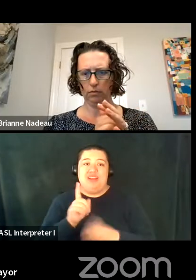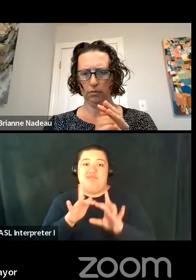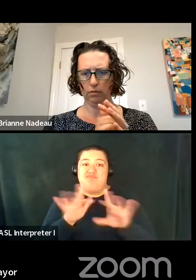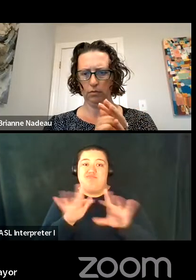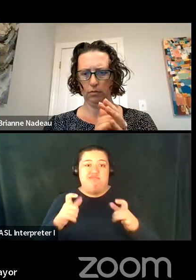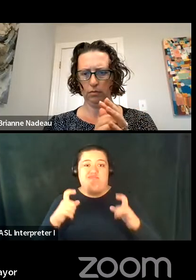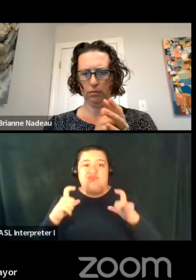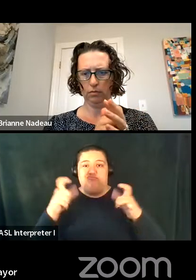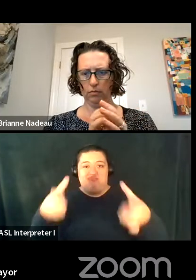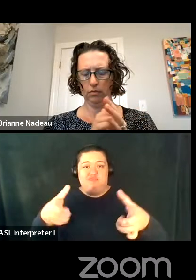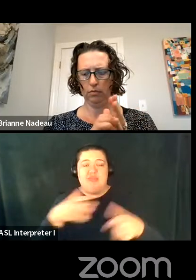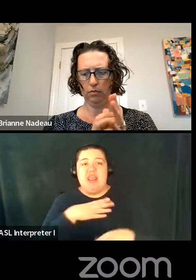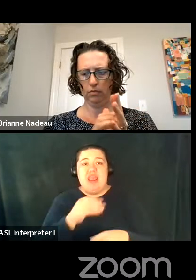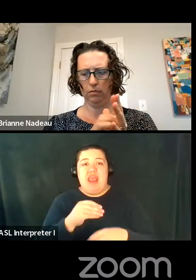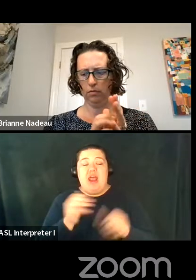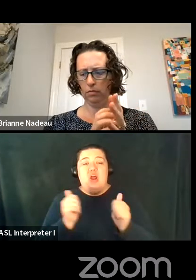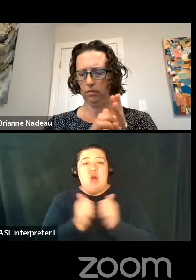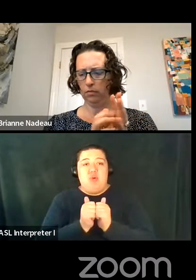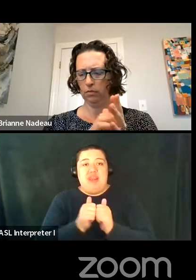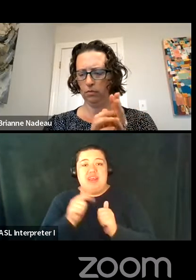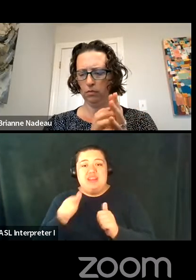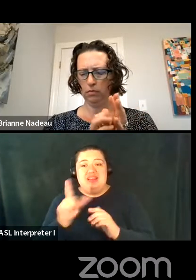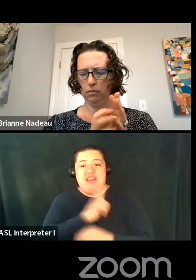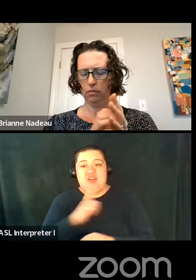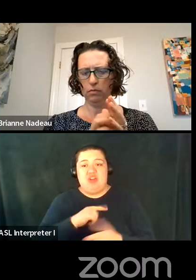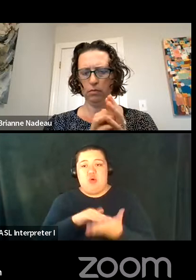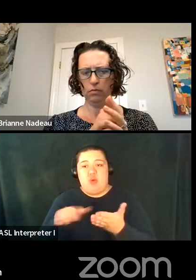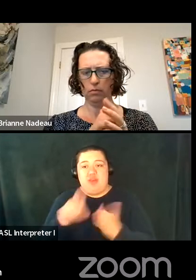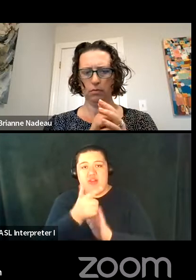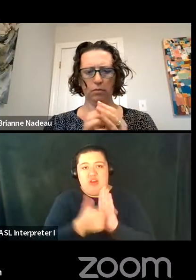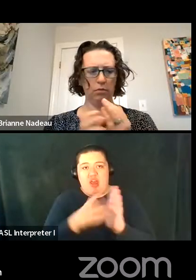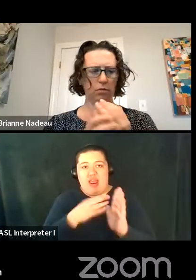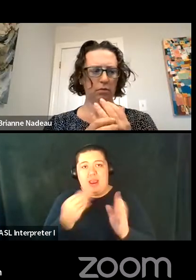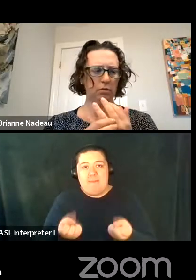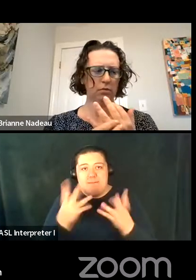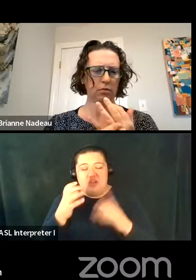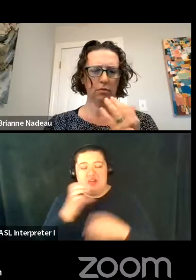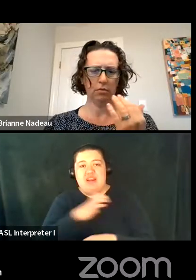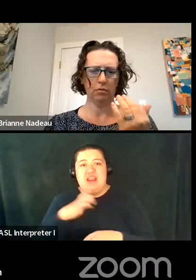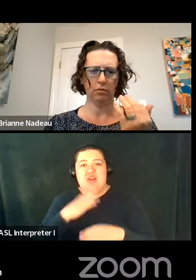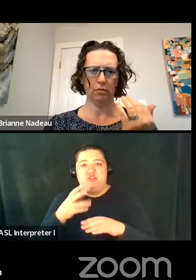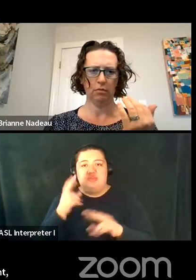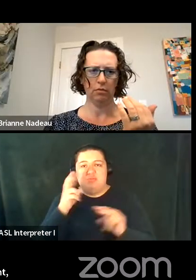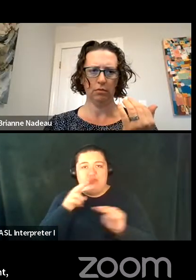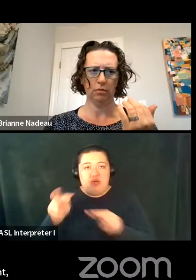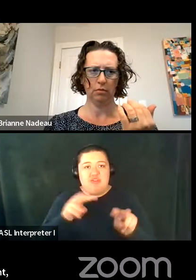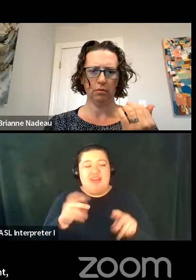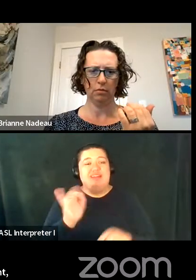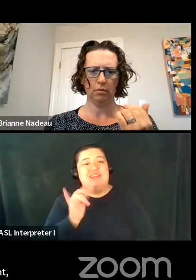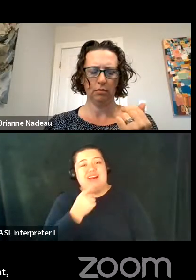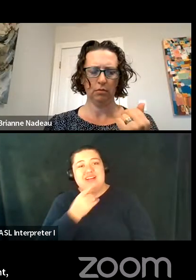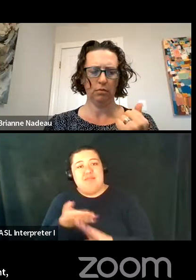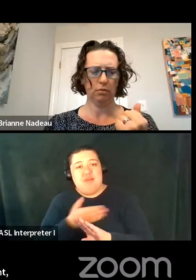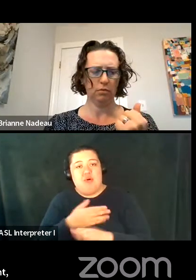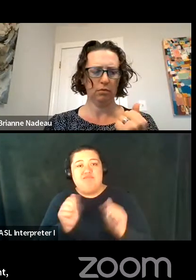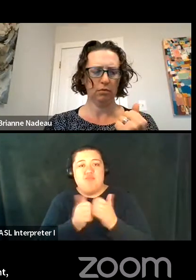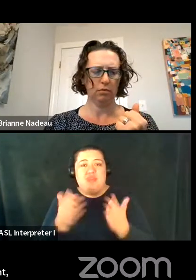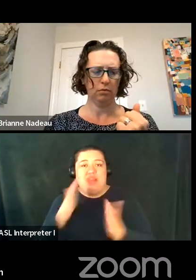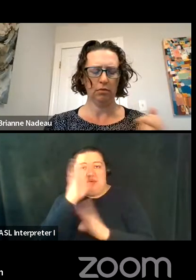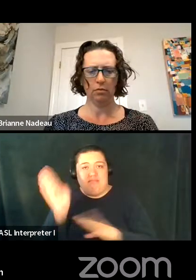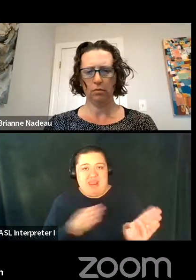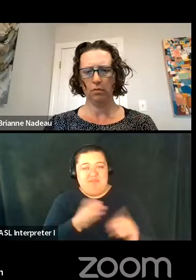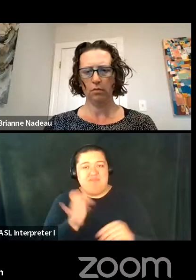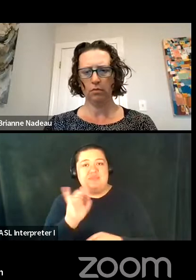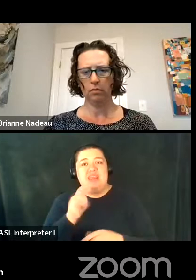and with this legislation waiving the law and much of the council's oversight, we're doing it again, as I said earlier, without a plan. As I mentioned